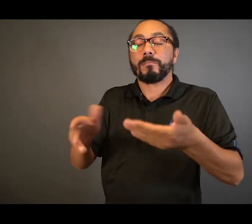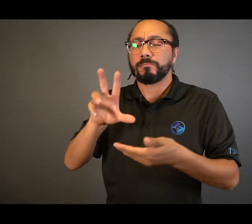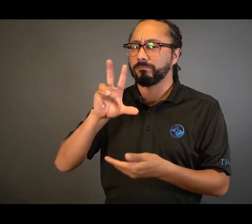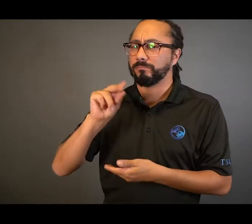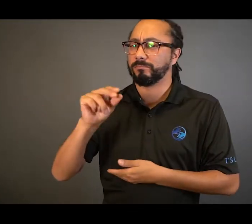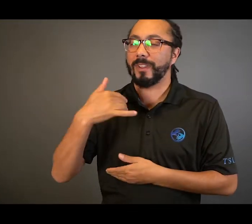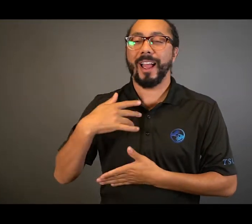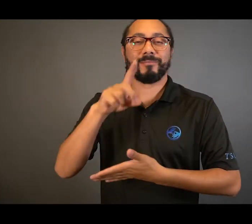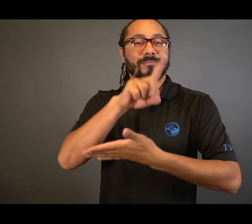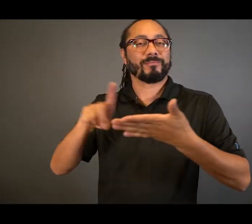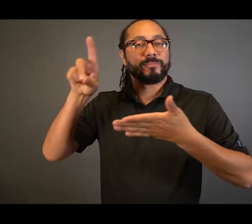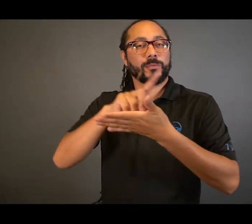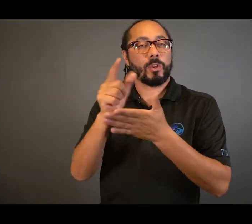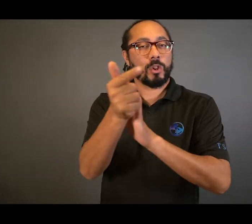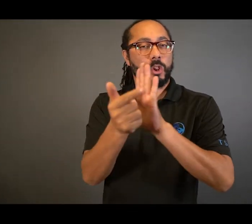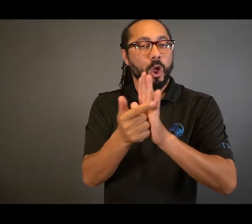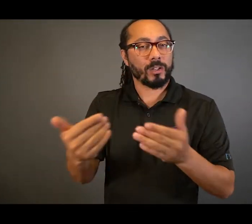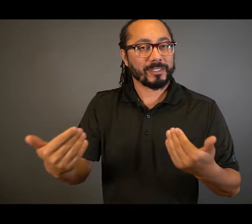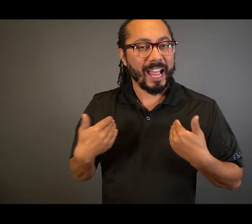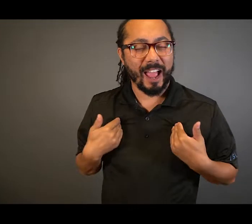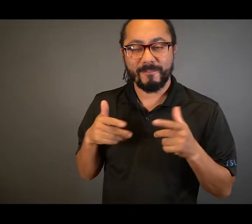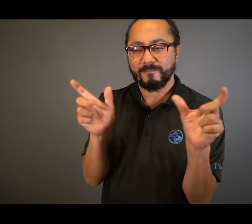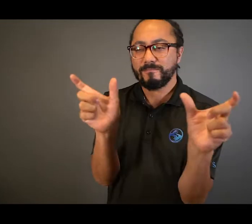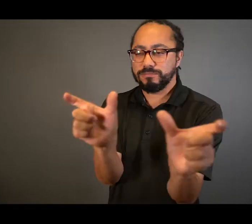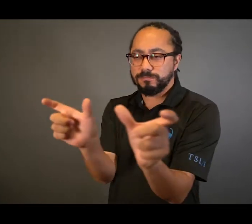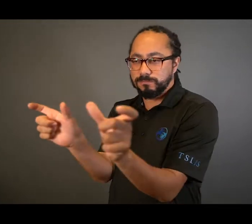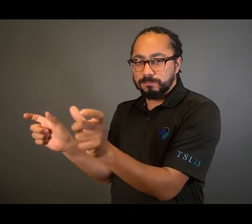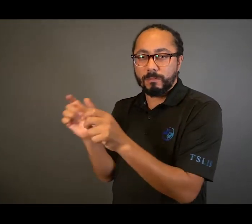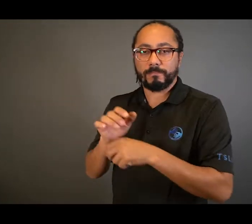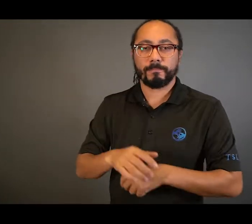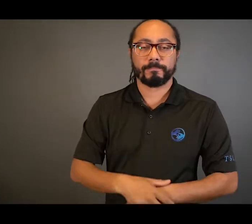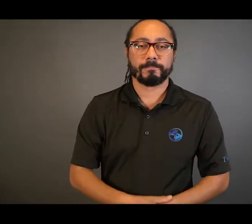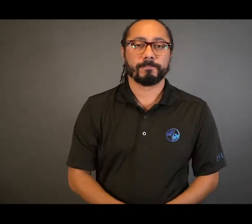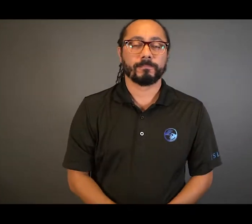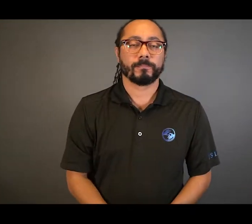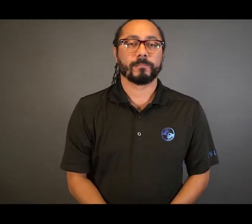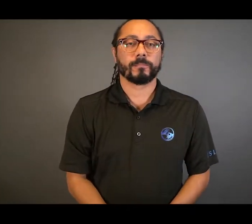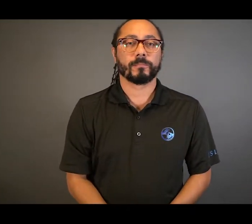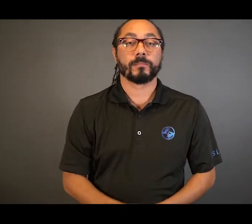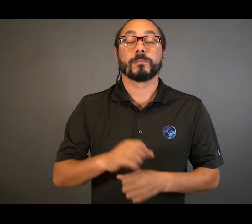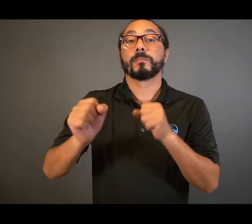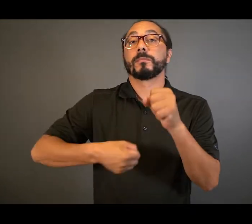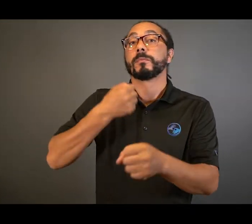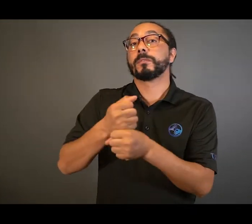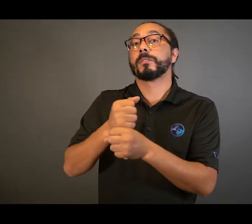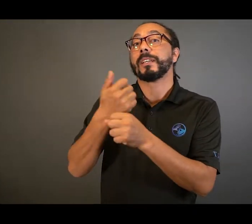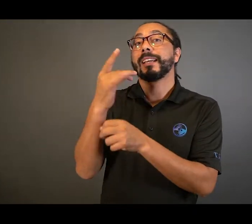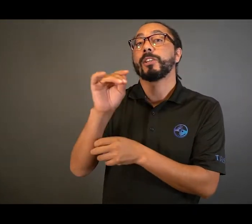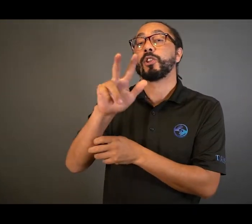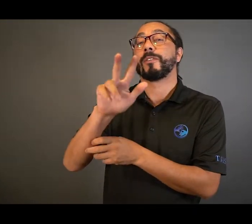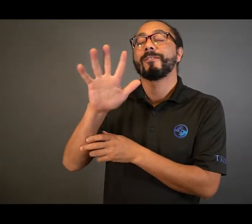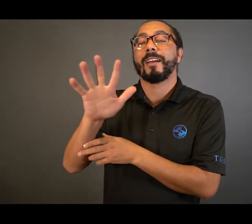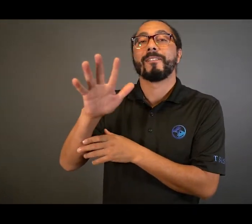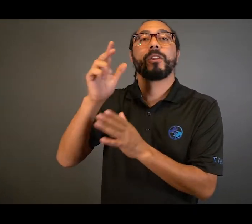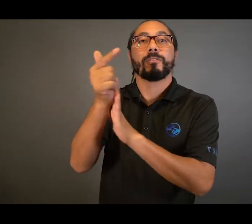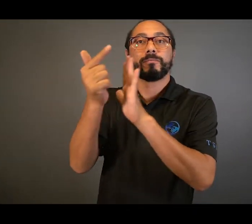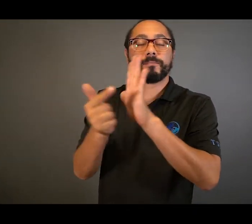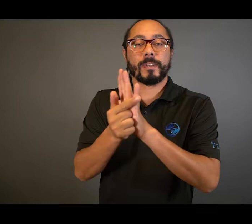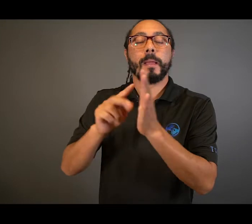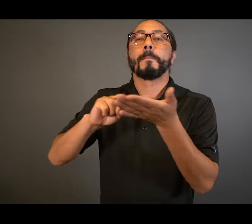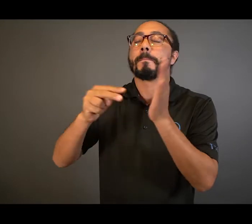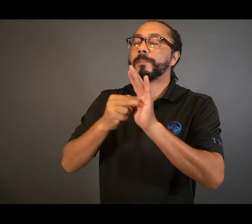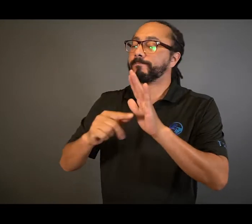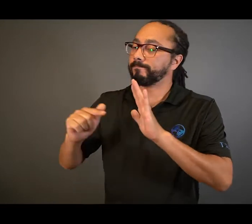welcome due to discriminatory laws. A sketch of a black woman hangs on a wall. An